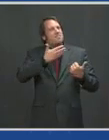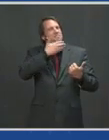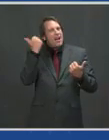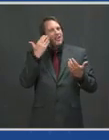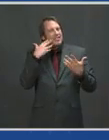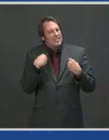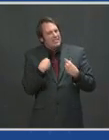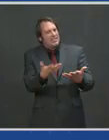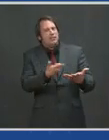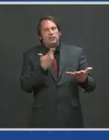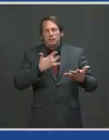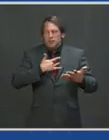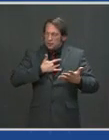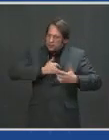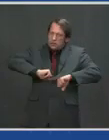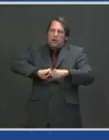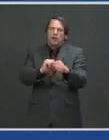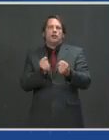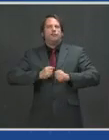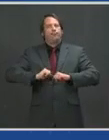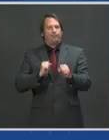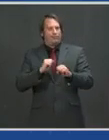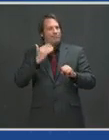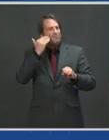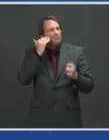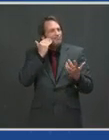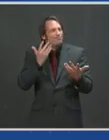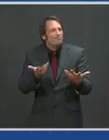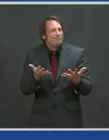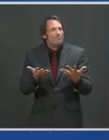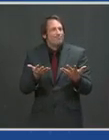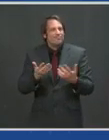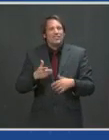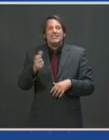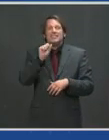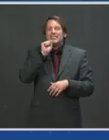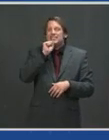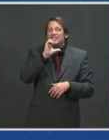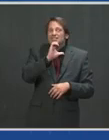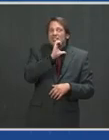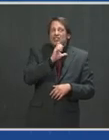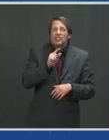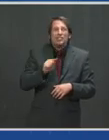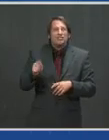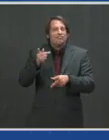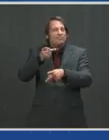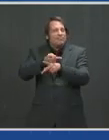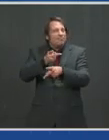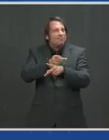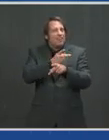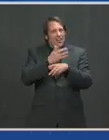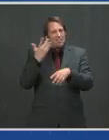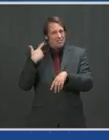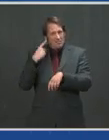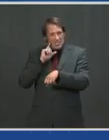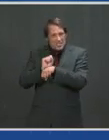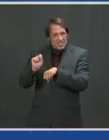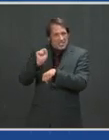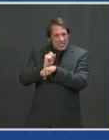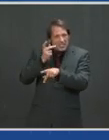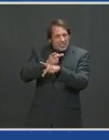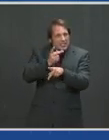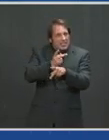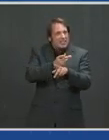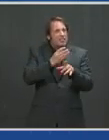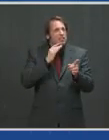It's expanded services for seniors. It's home care workers who go in and cook their meal, help them get around